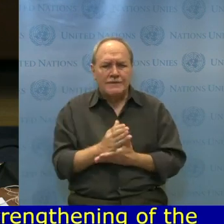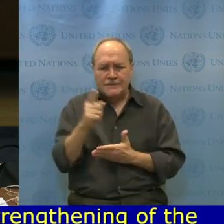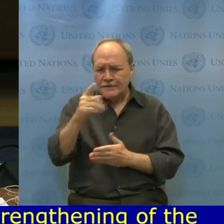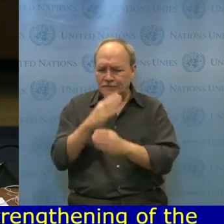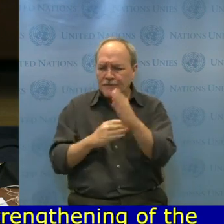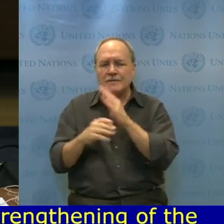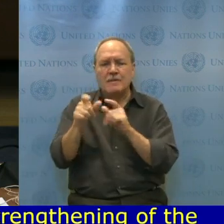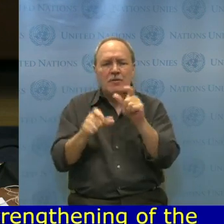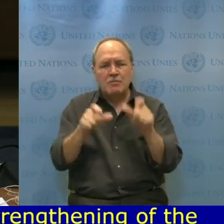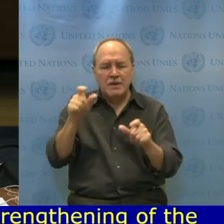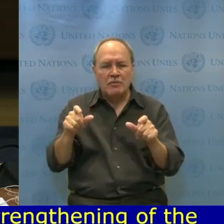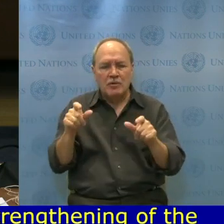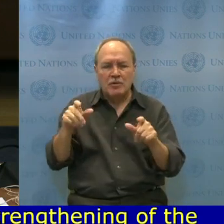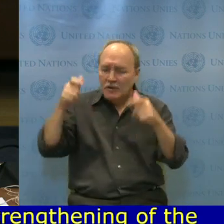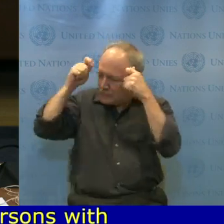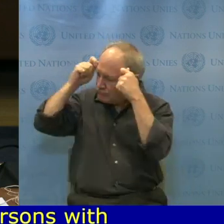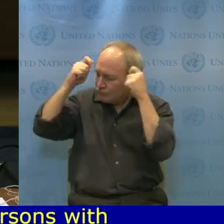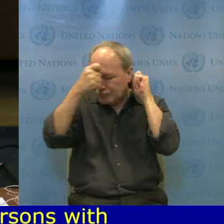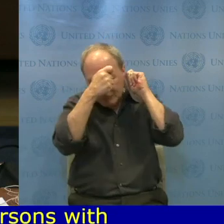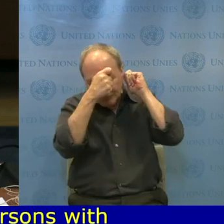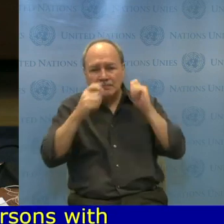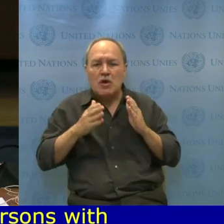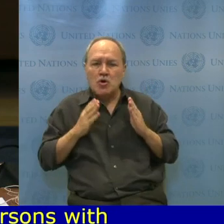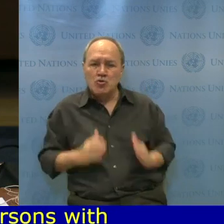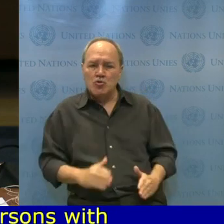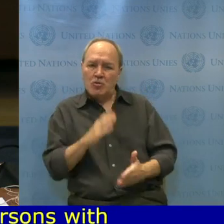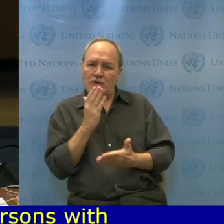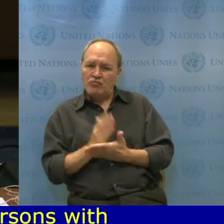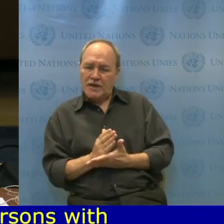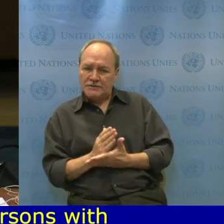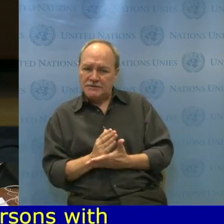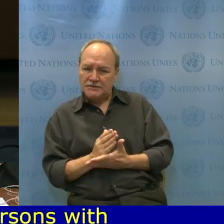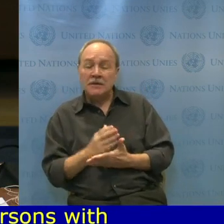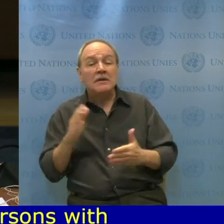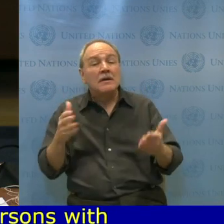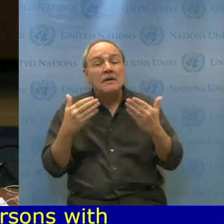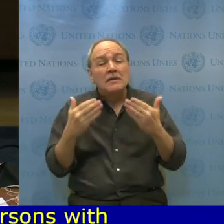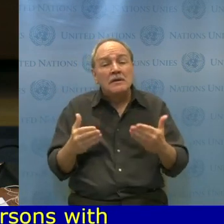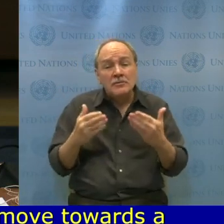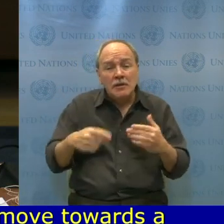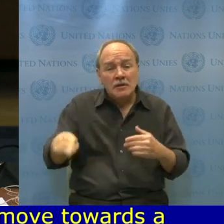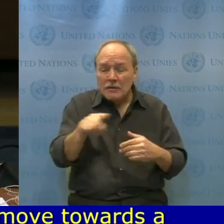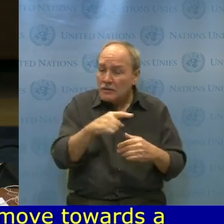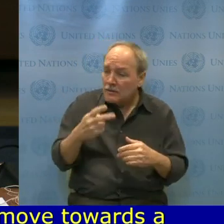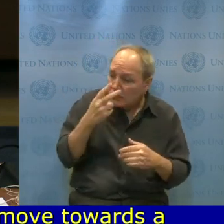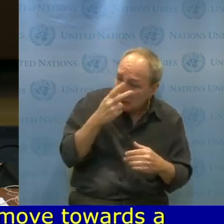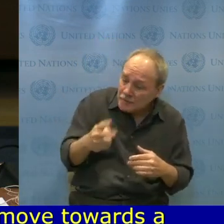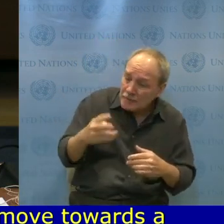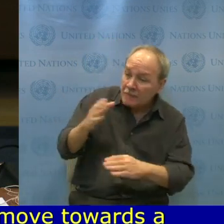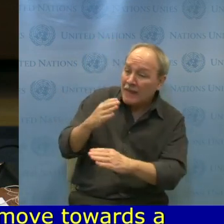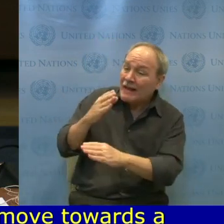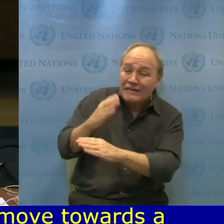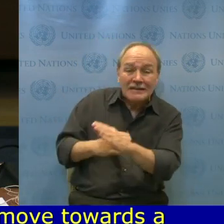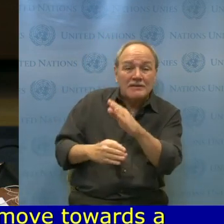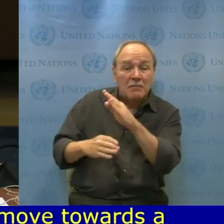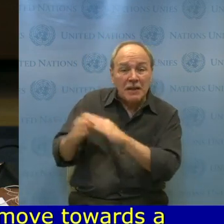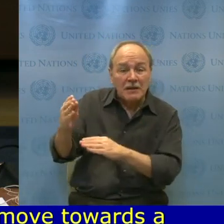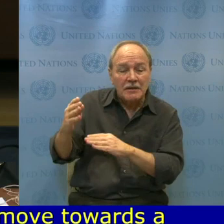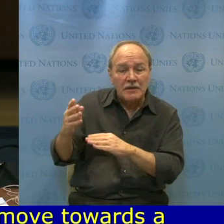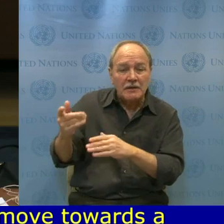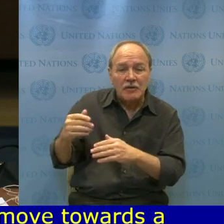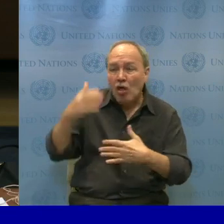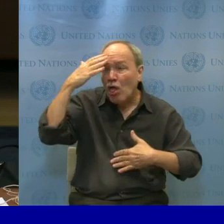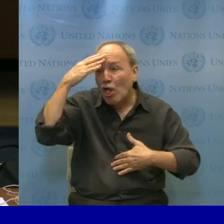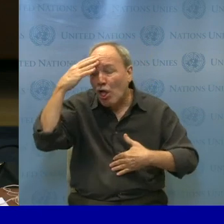rights. Today, our understanding of disability is that it is a social construct derived